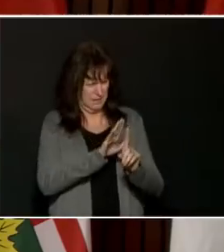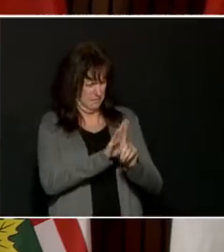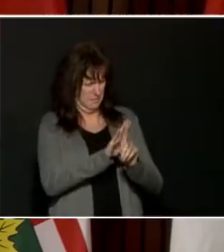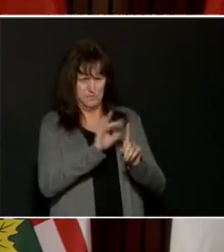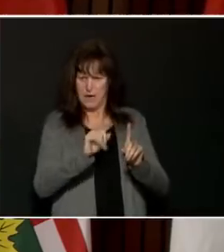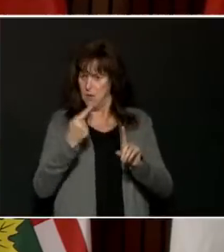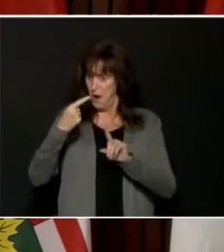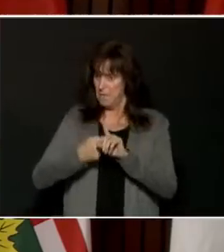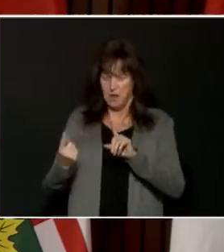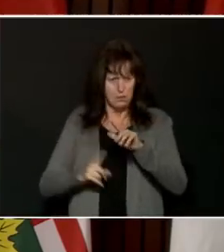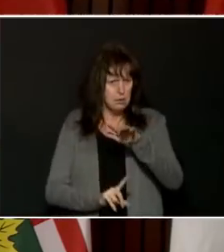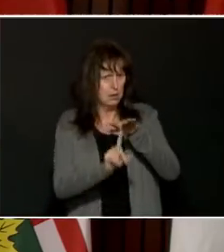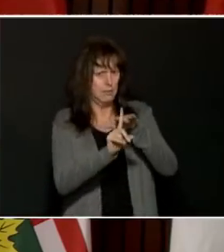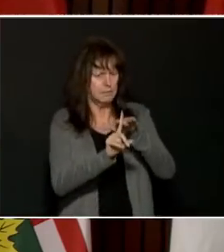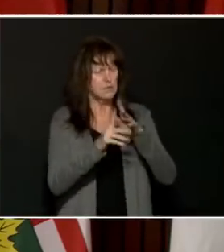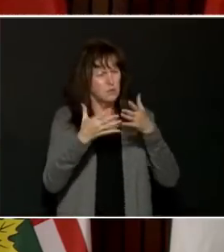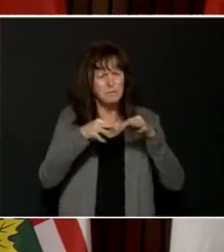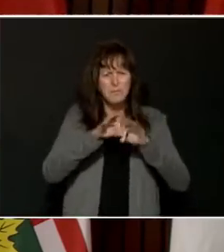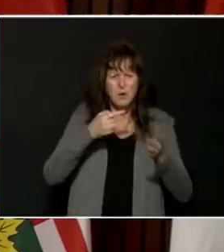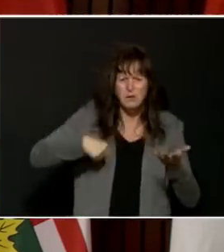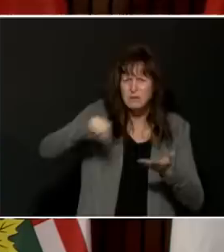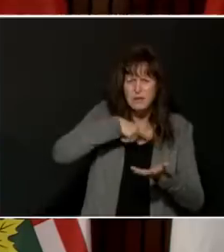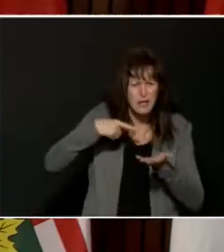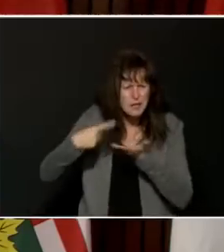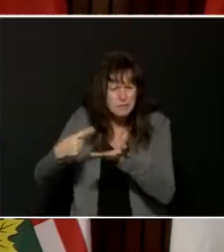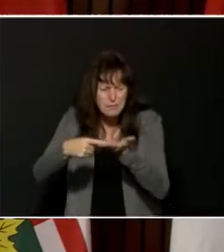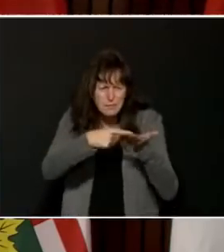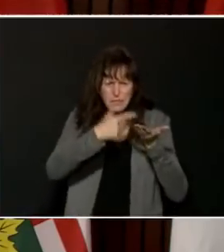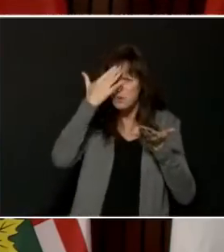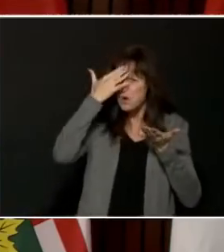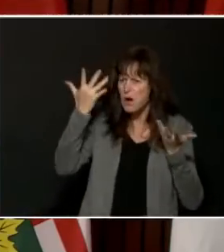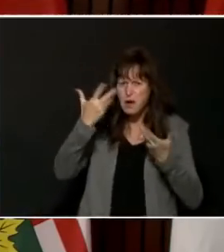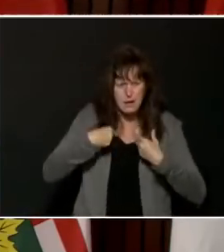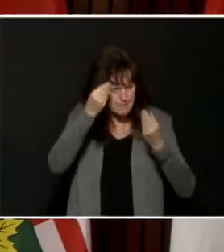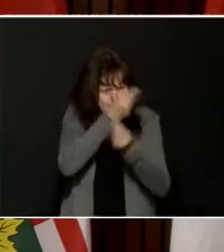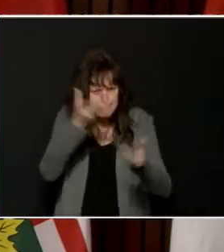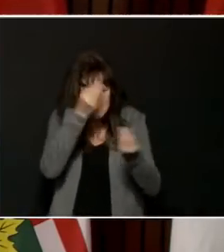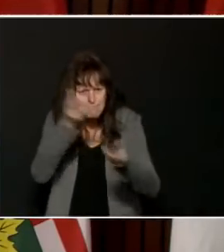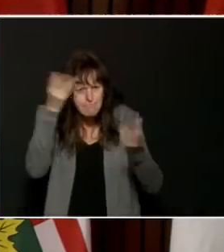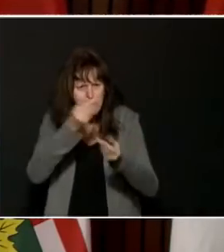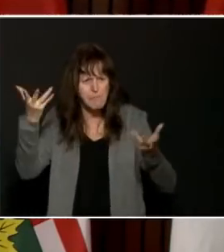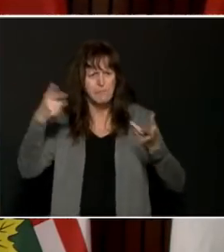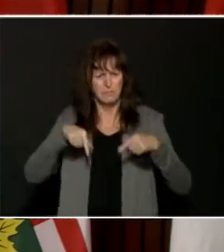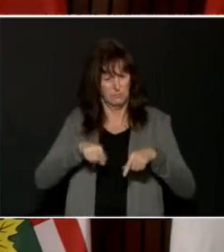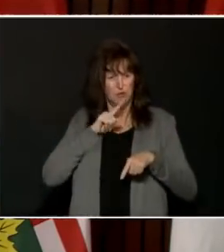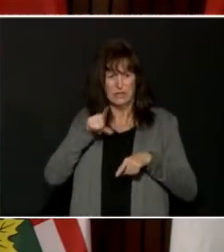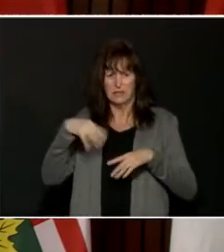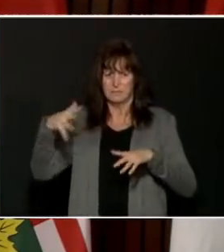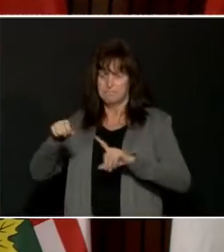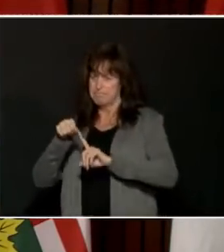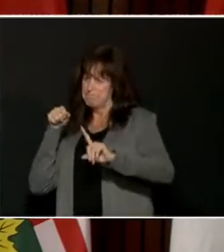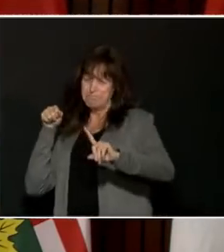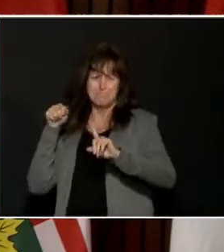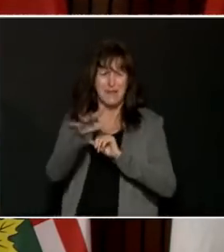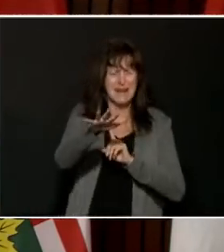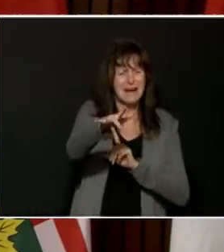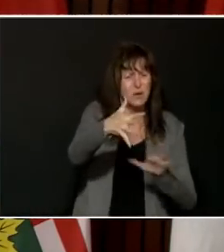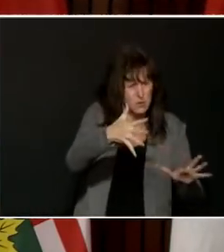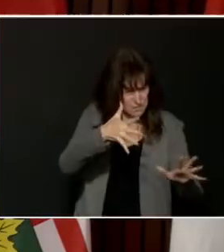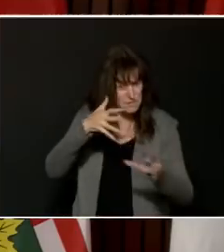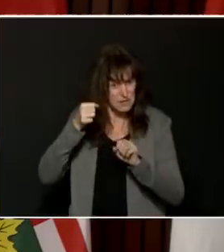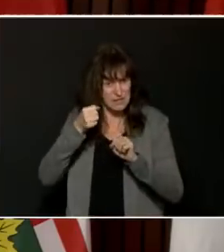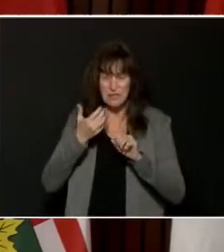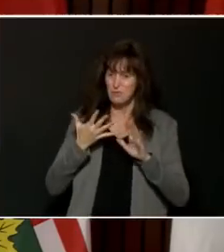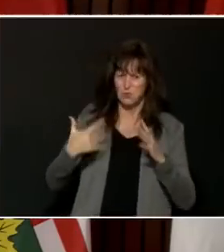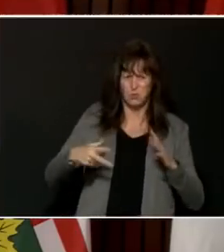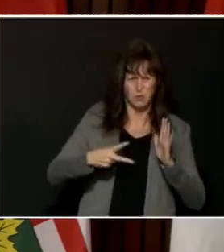important to talk about what we do know. First, it transmits incredibly fast. Doubling time for cases may be down to